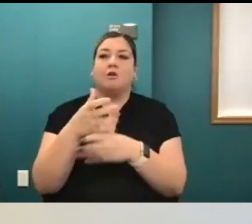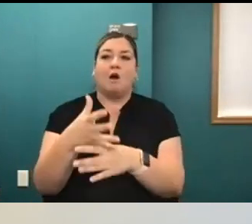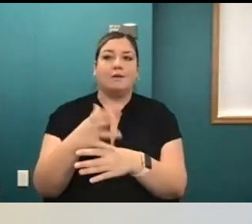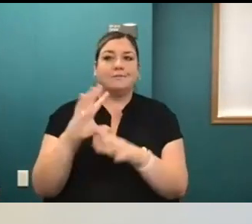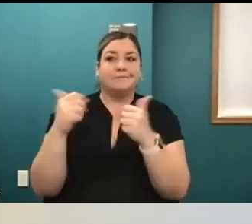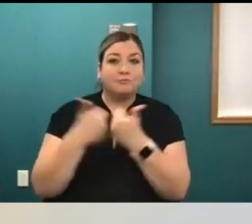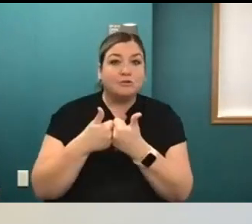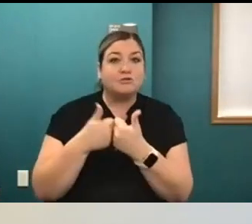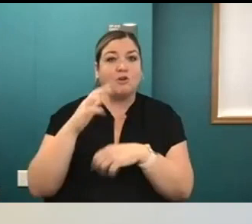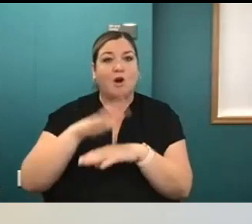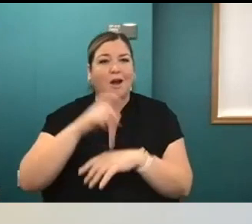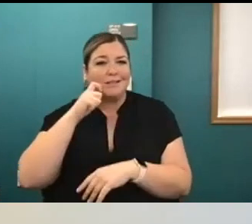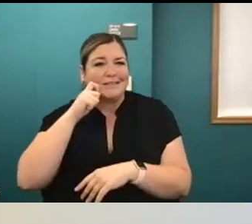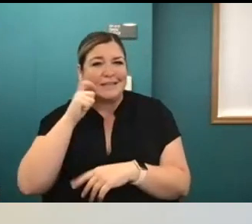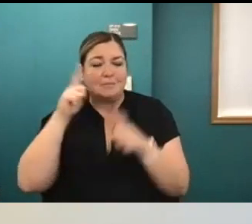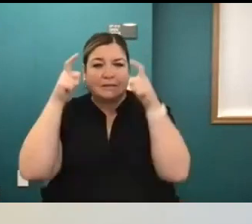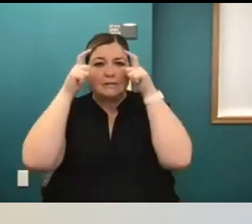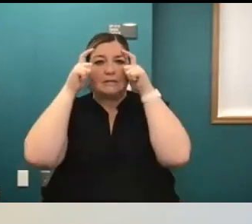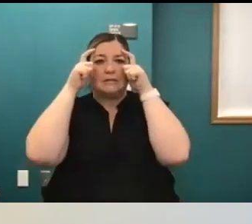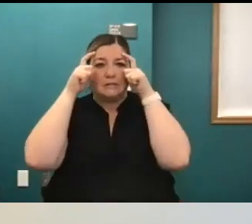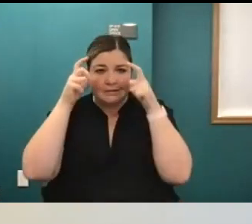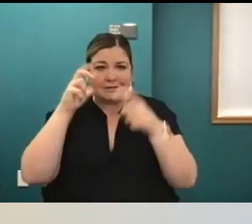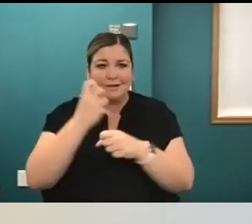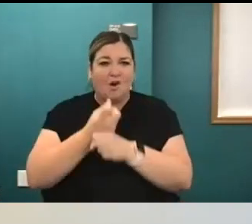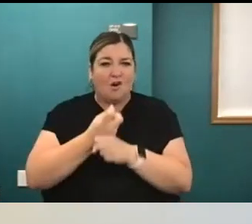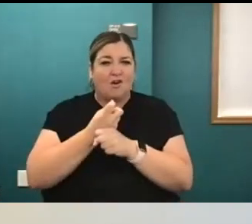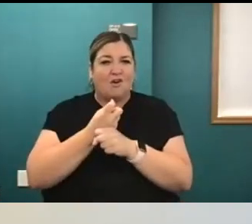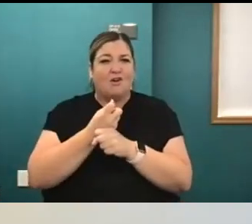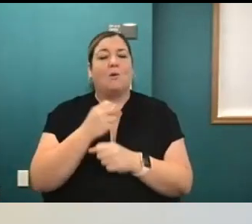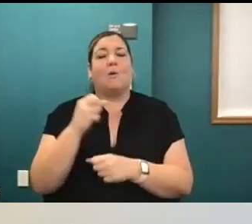challenges of the skin by having that tight band there. There's a higher